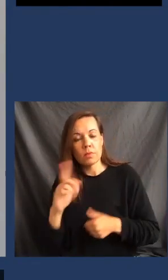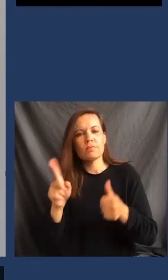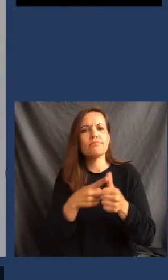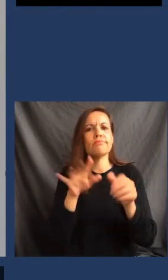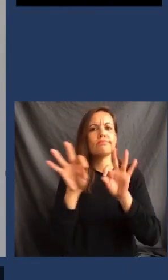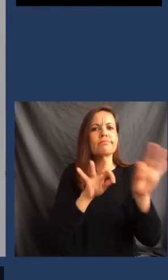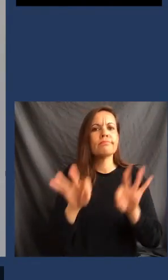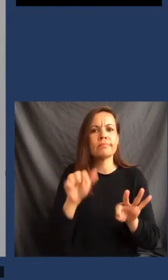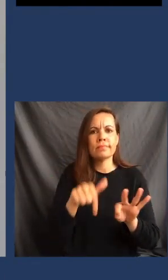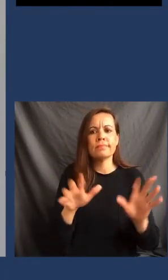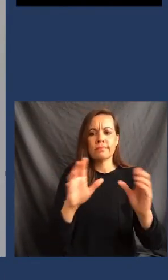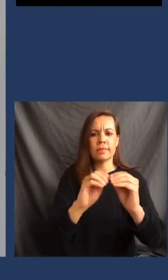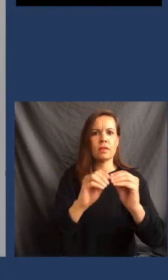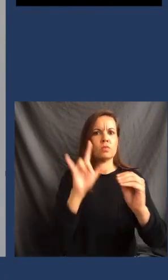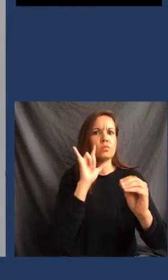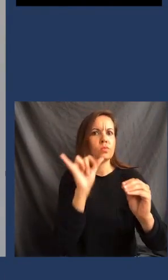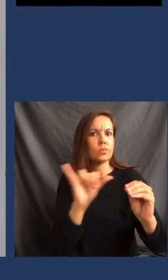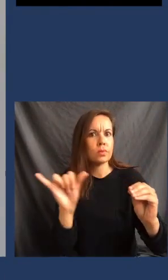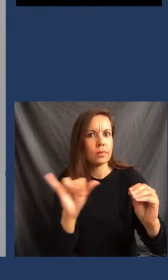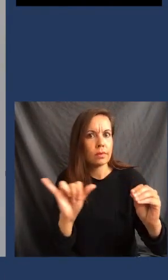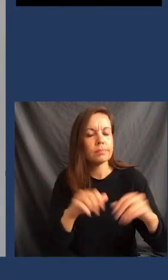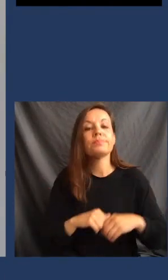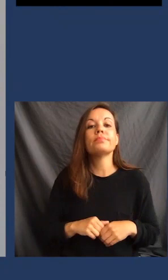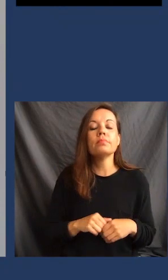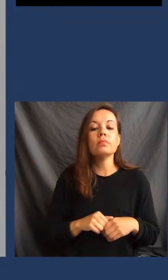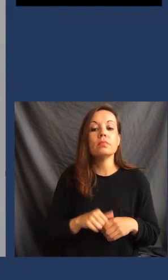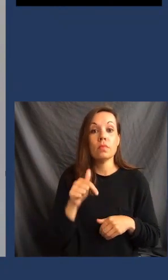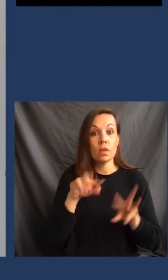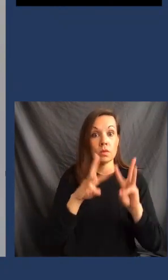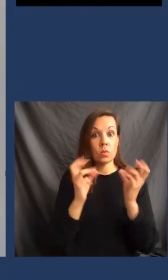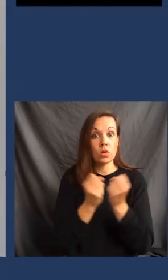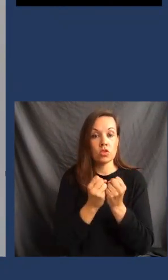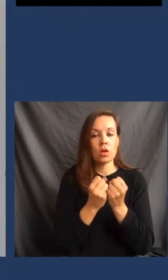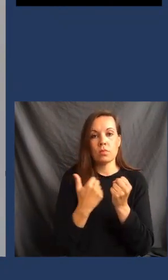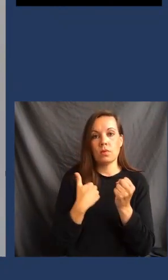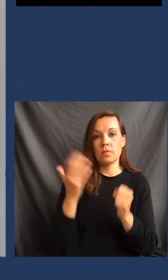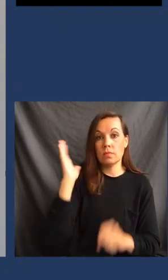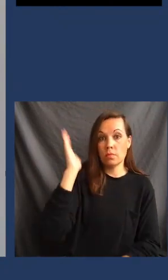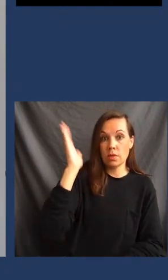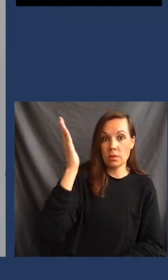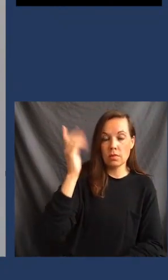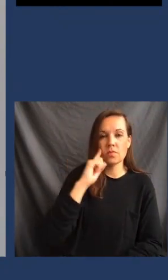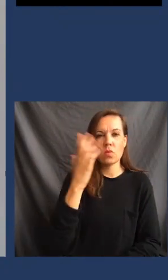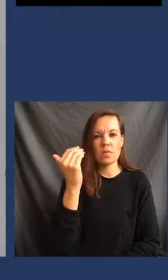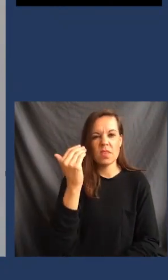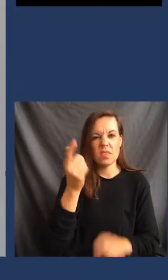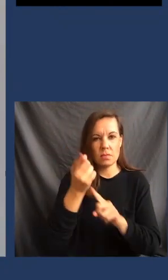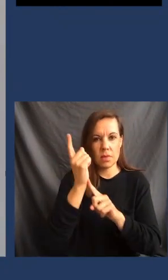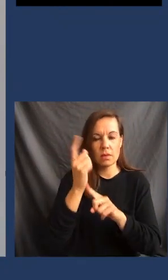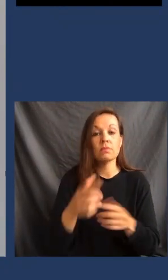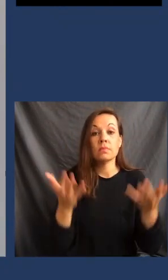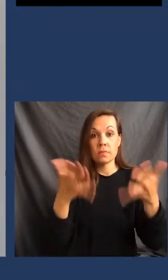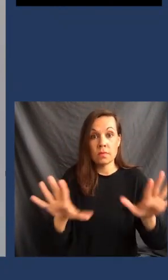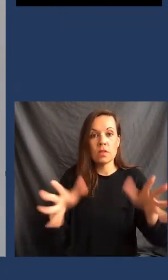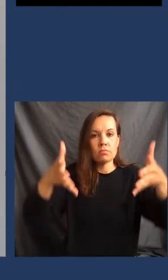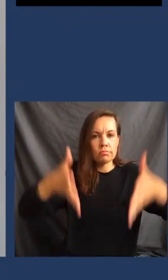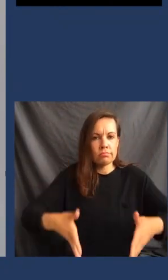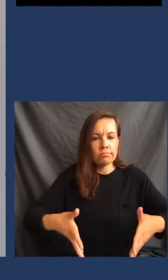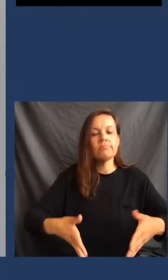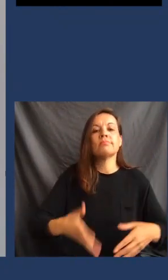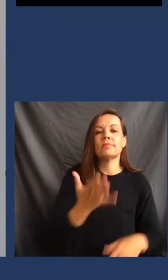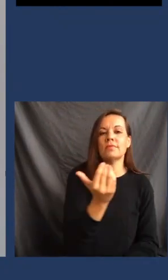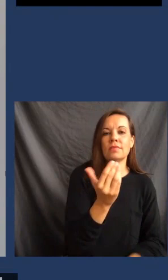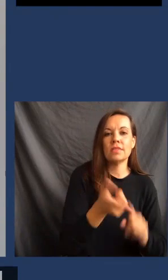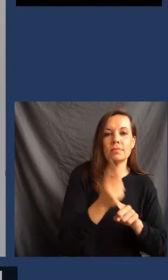about what to expect in this session. This is going to be about a 15-minute presentation, and then we're going to have some time after for